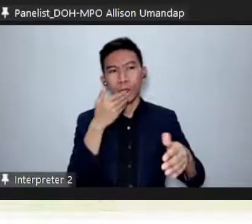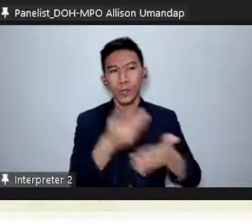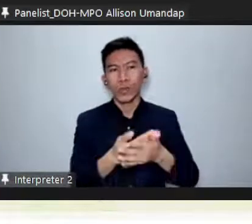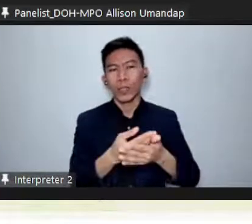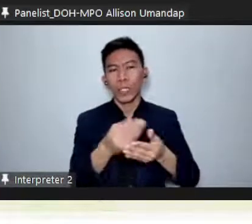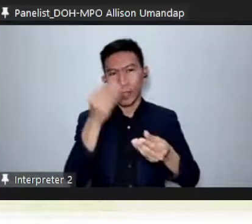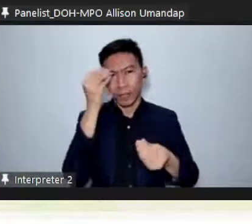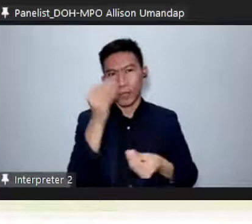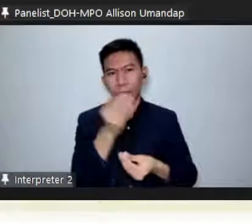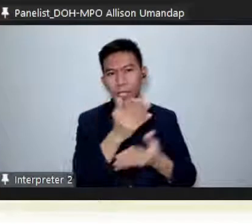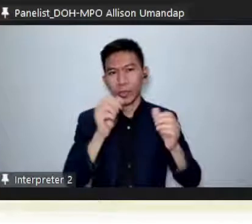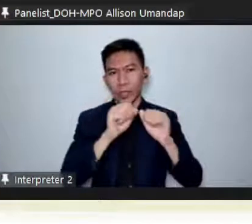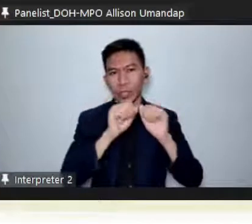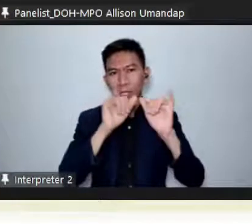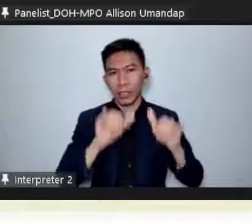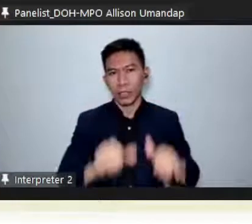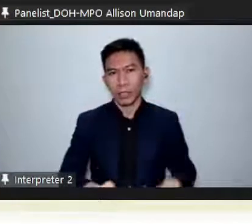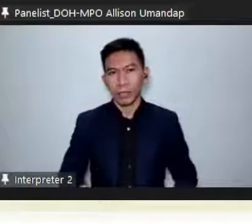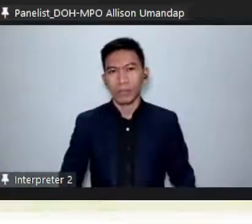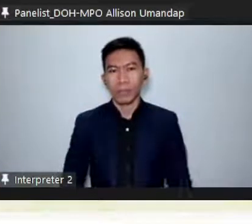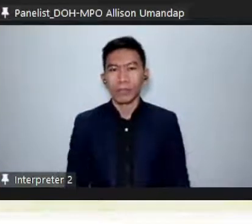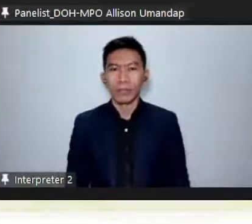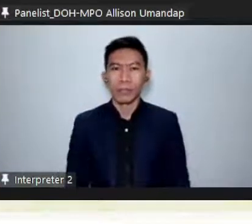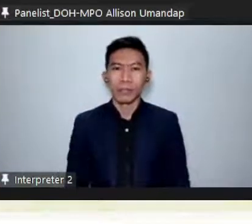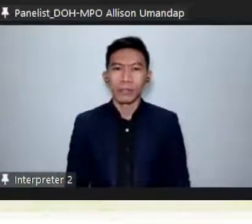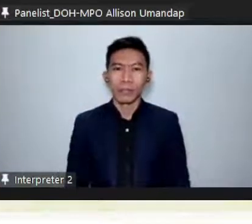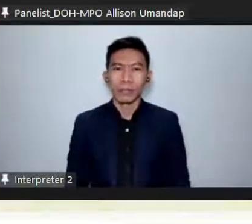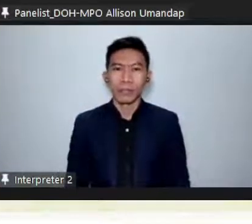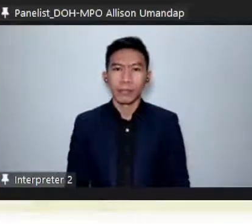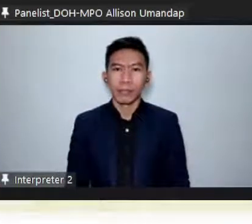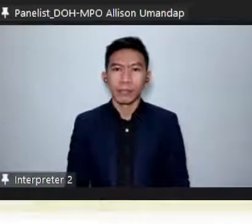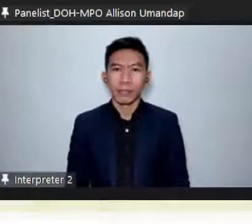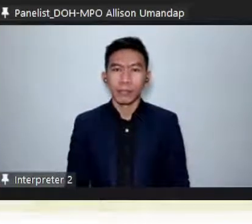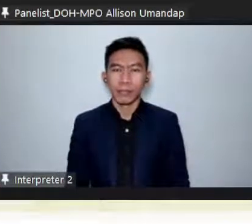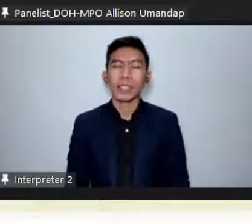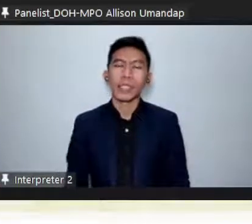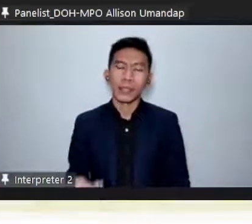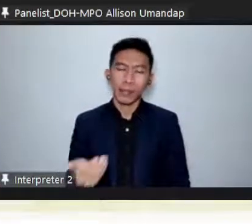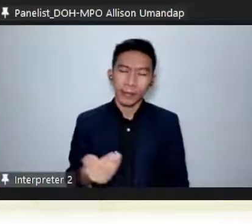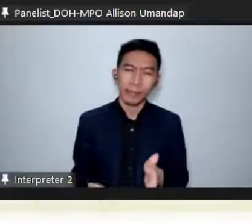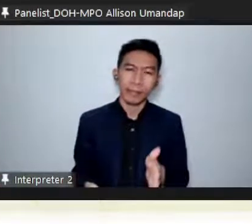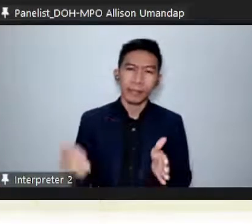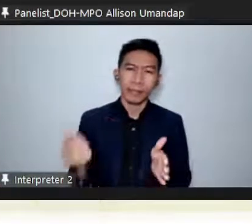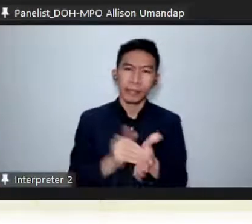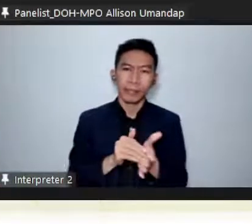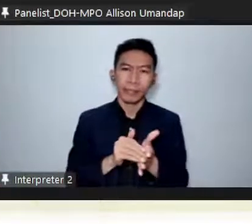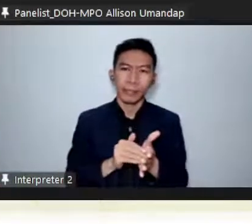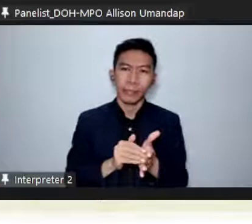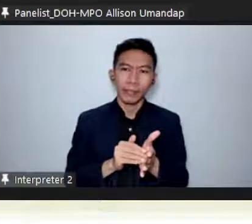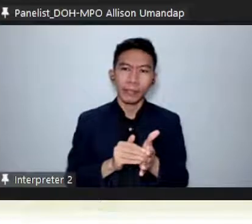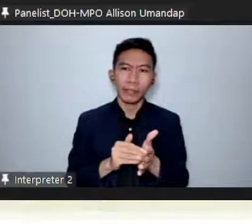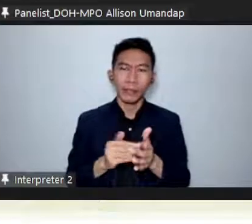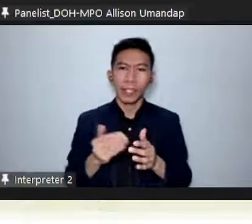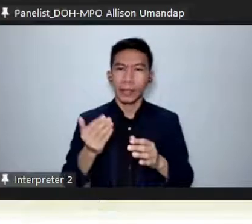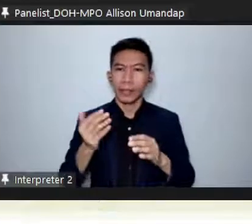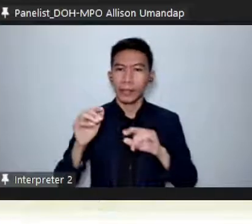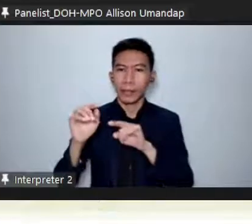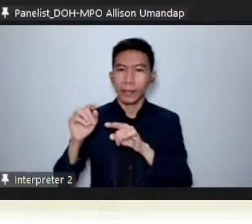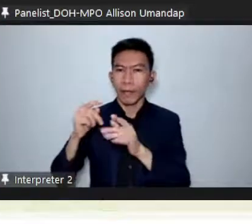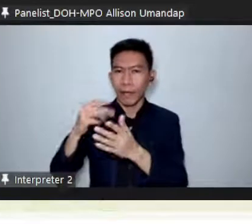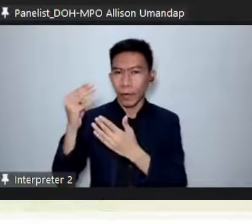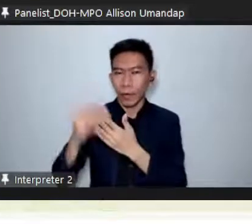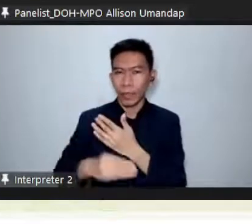system. And this is something that perhaps, again, each vertical program